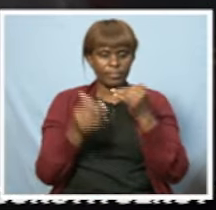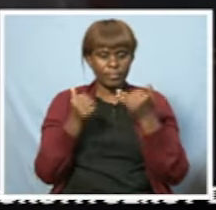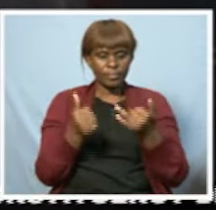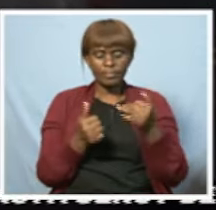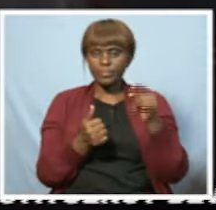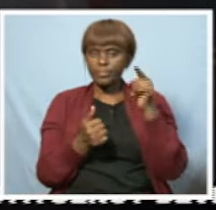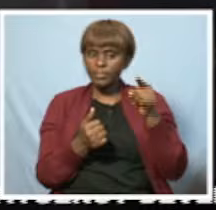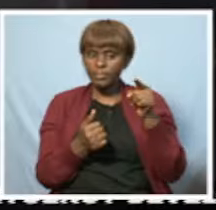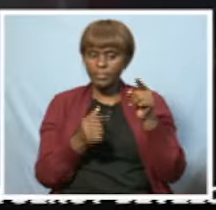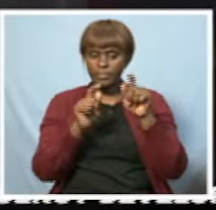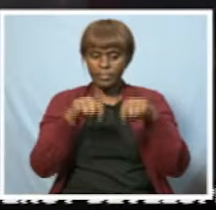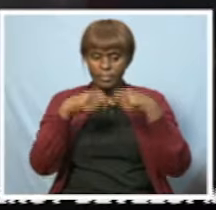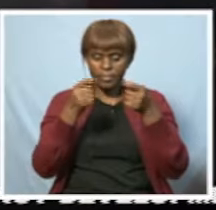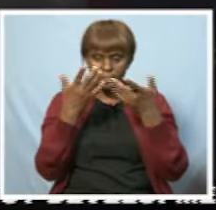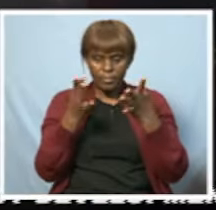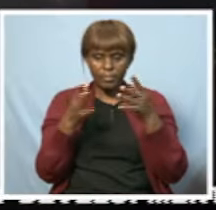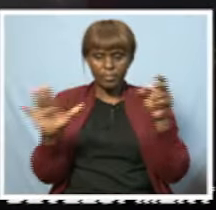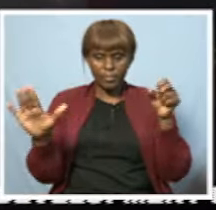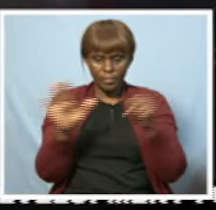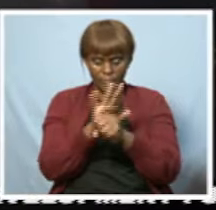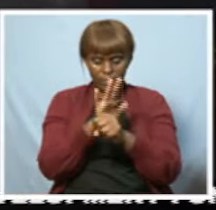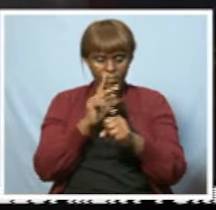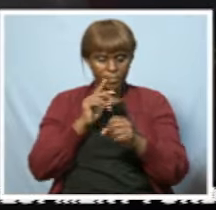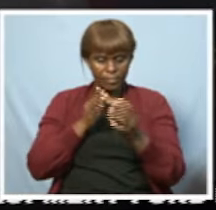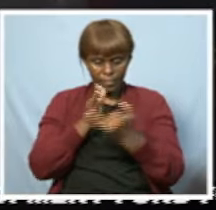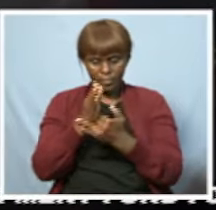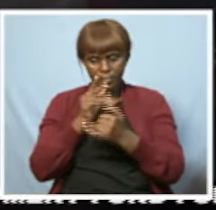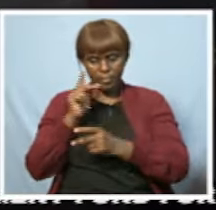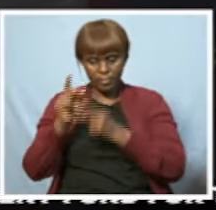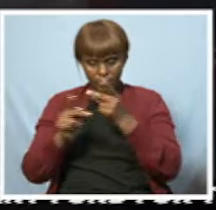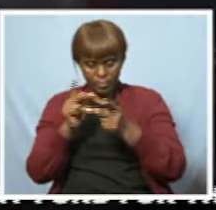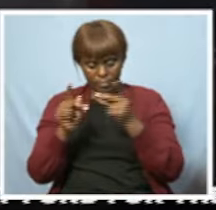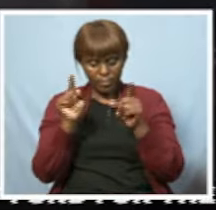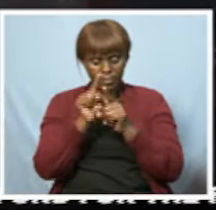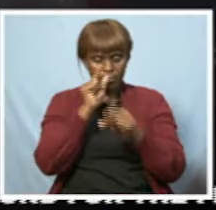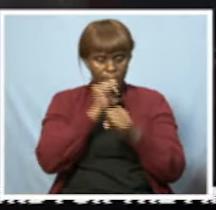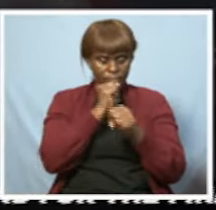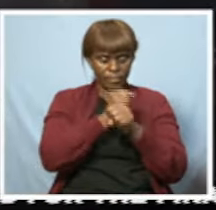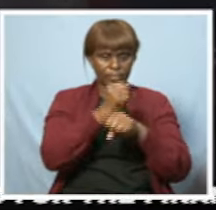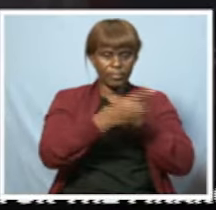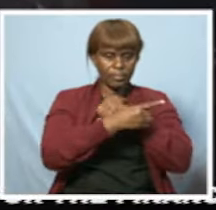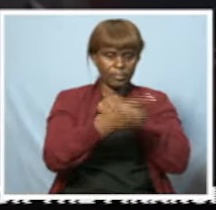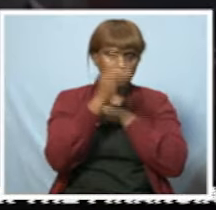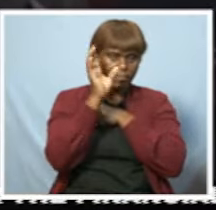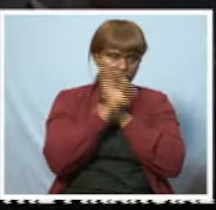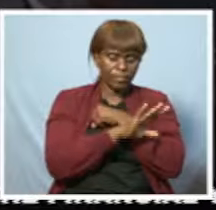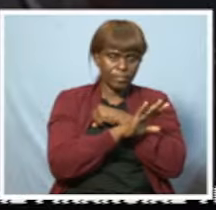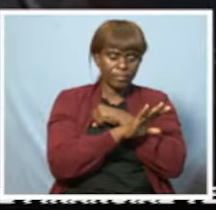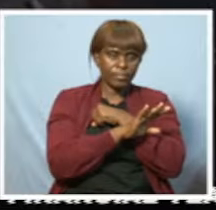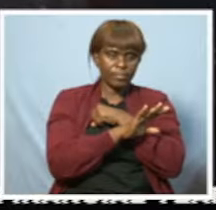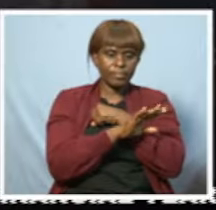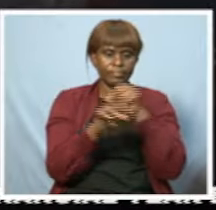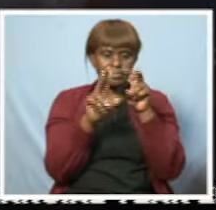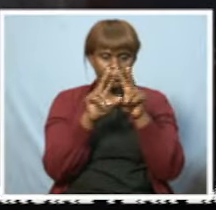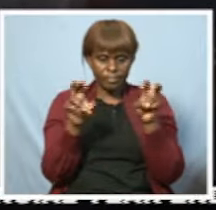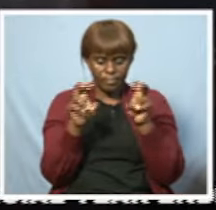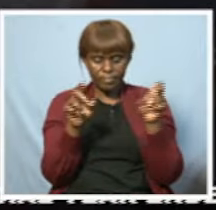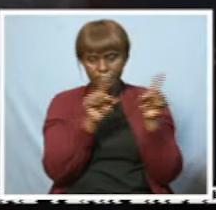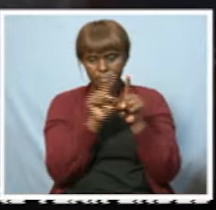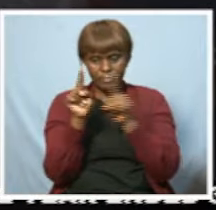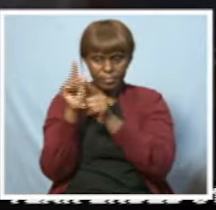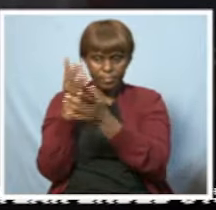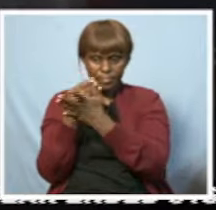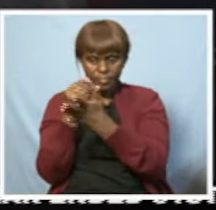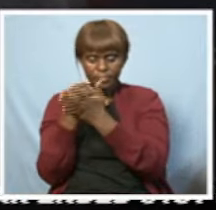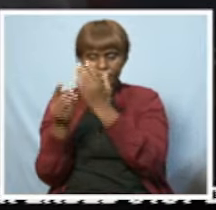is issued through a rigorous process. The Works Department checks also the